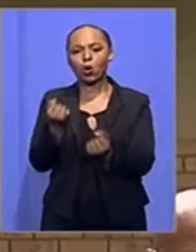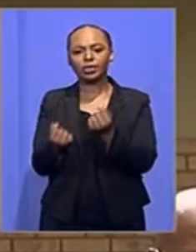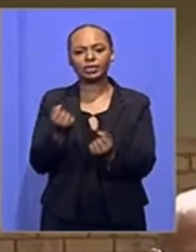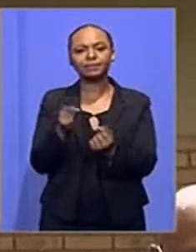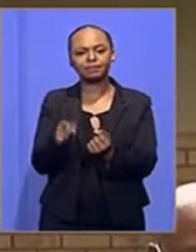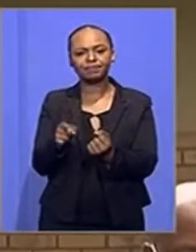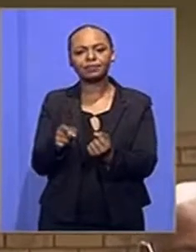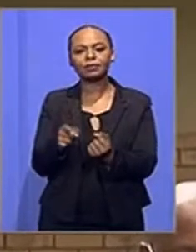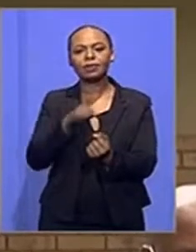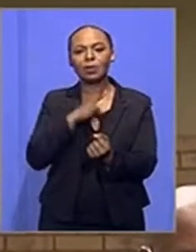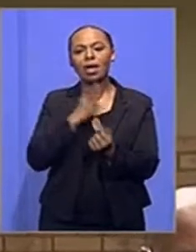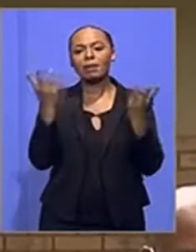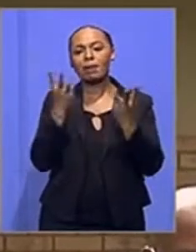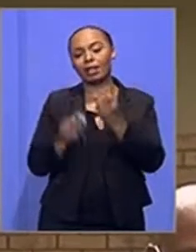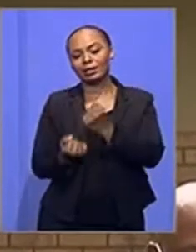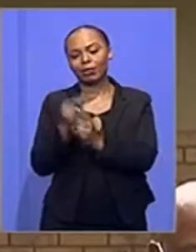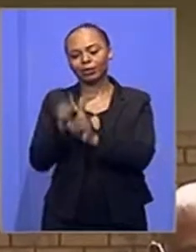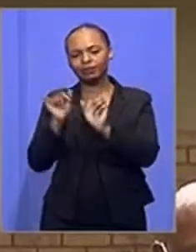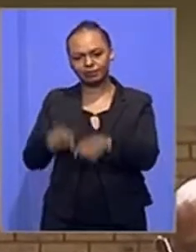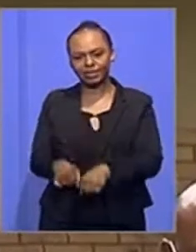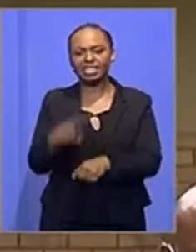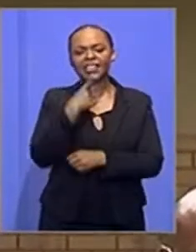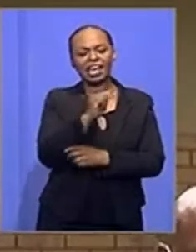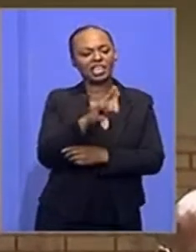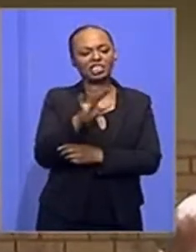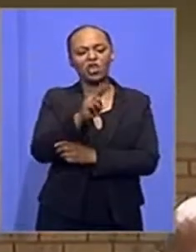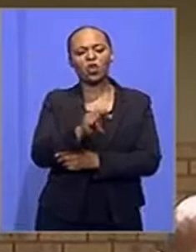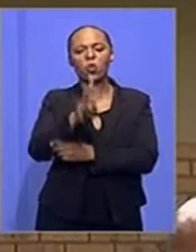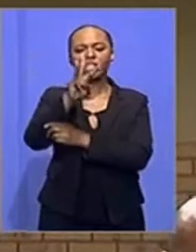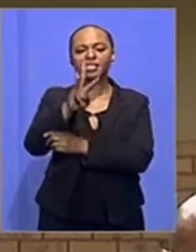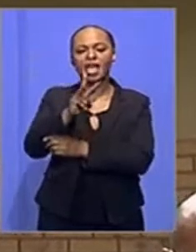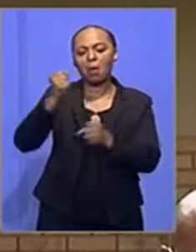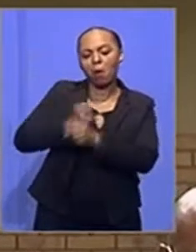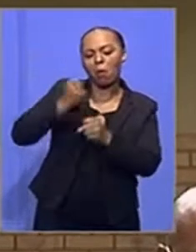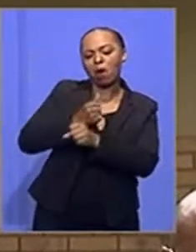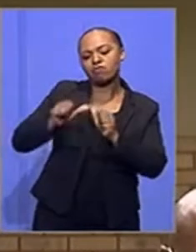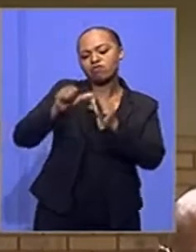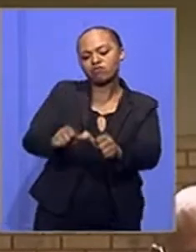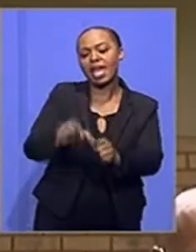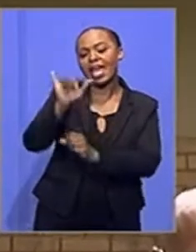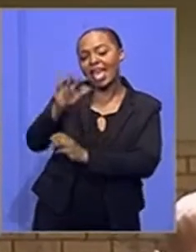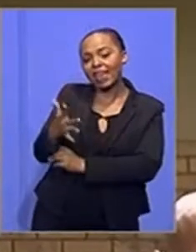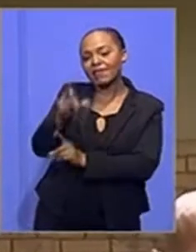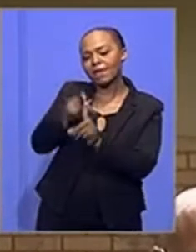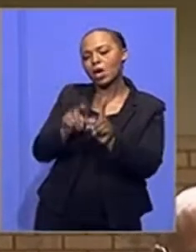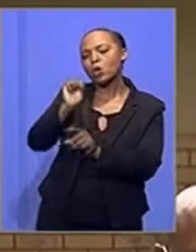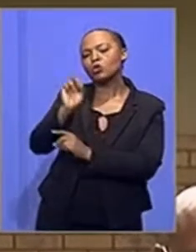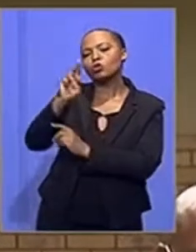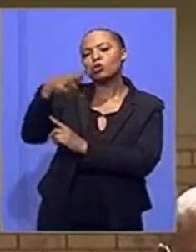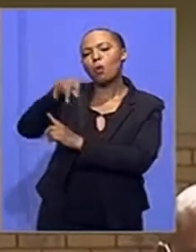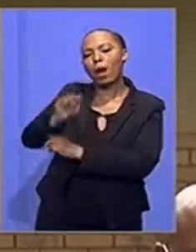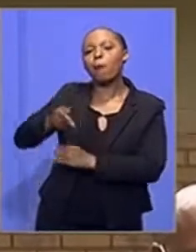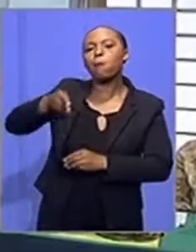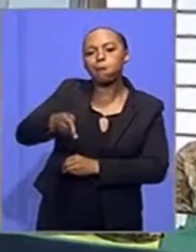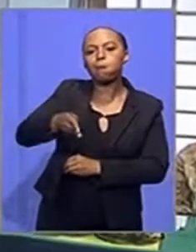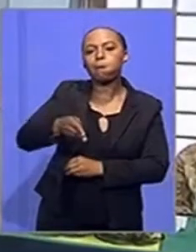those who went to support him that the ANC in the Northwest can only function on the basis of the presence of Comrade Supra